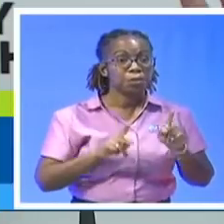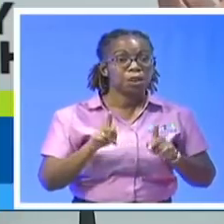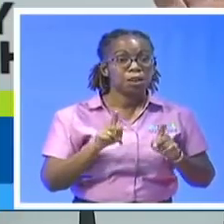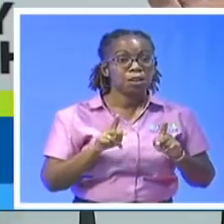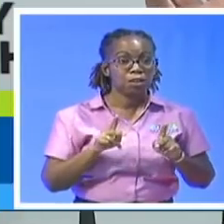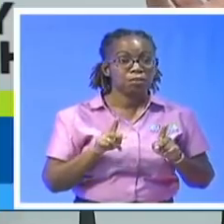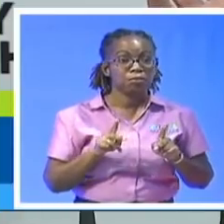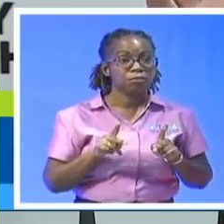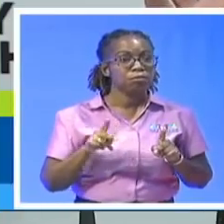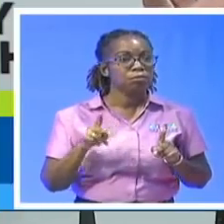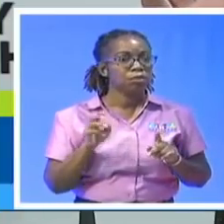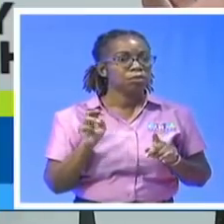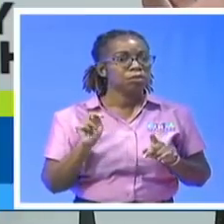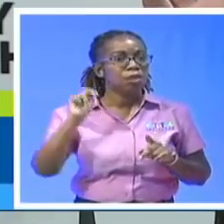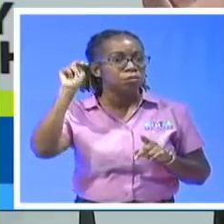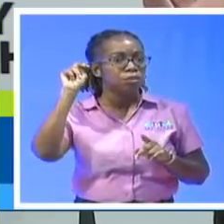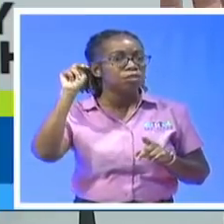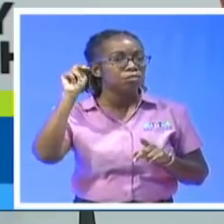that